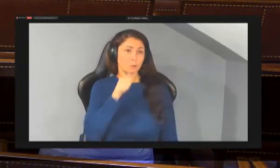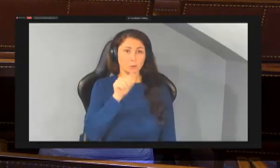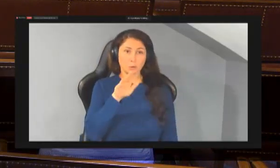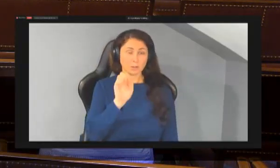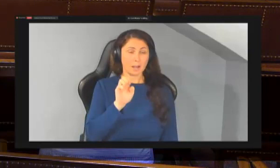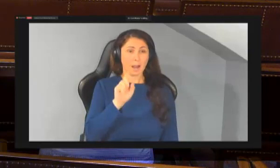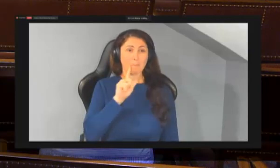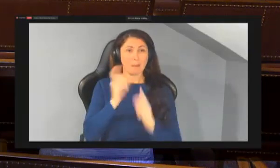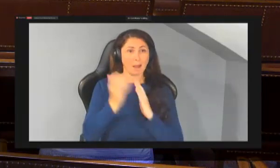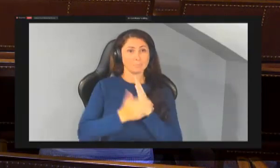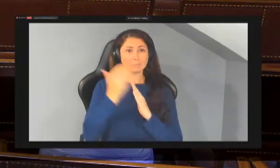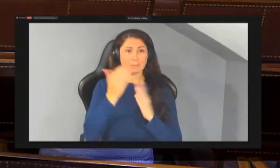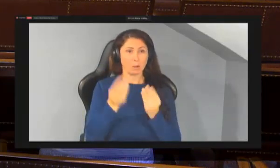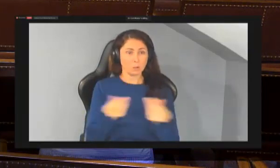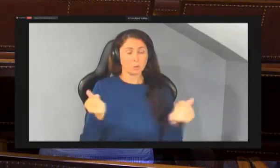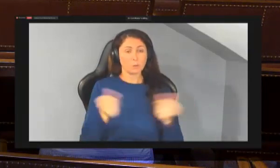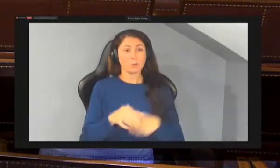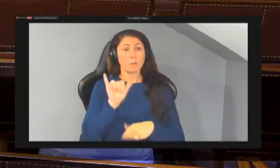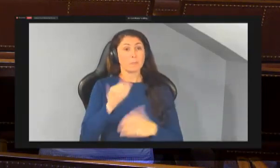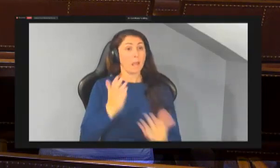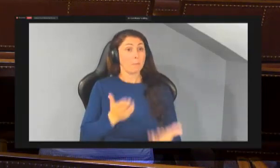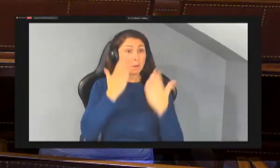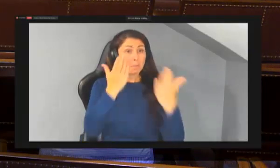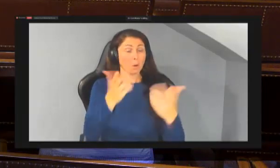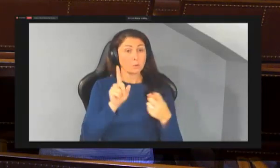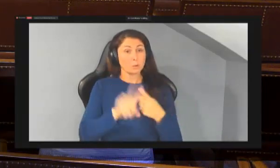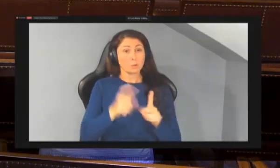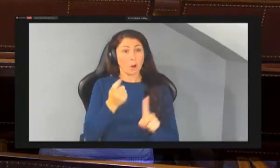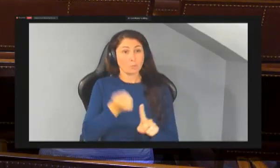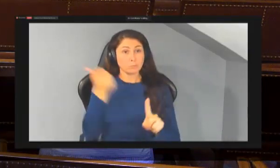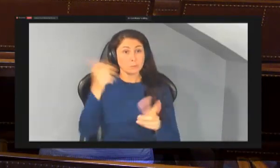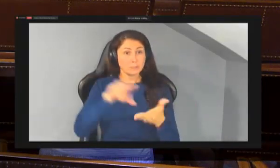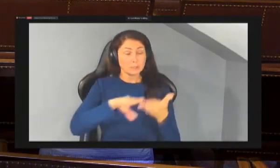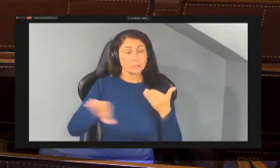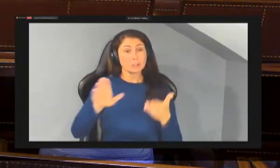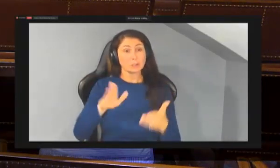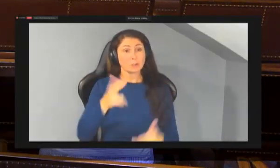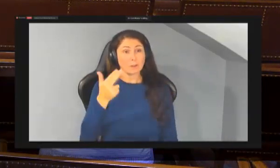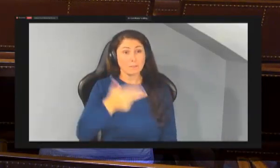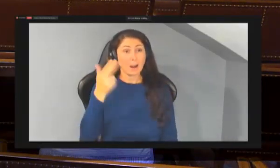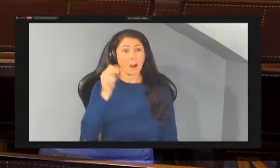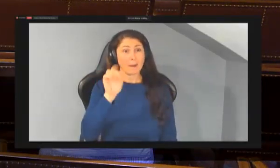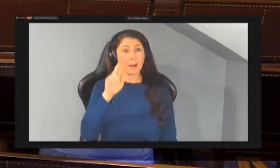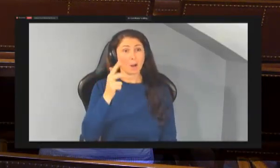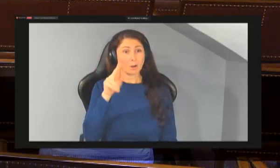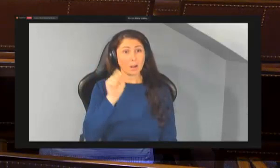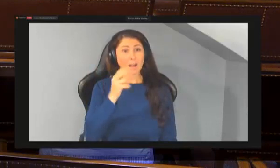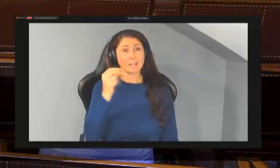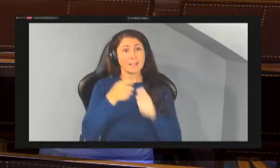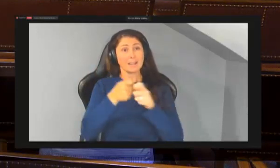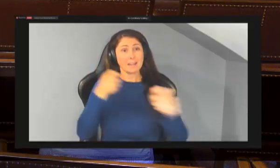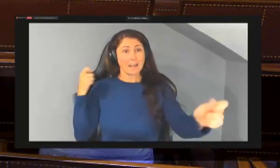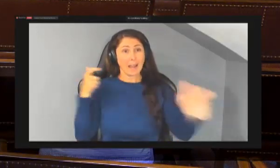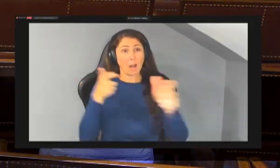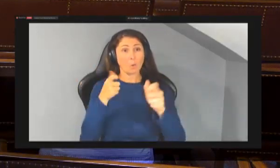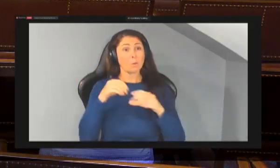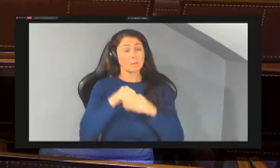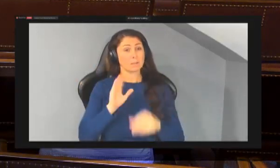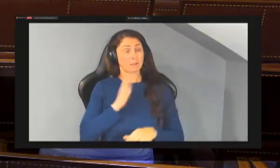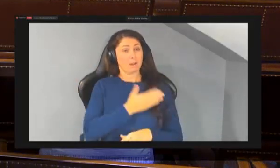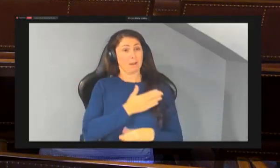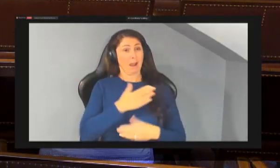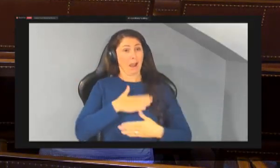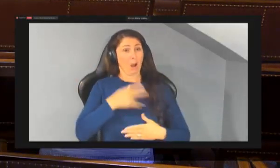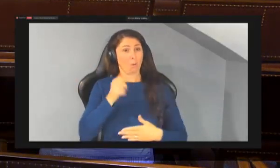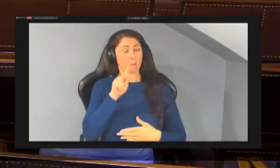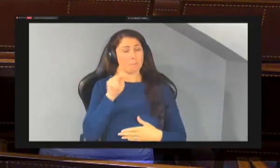default solution. The proposal to discharge firearms, air guns, and arrows in our parks contradicts